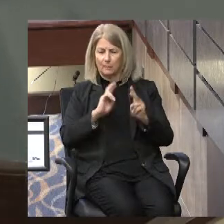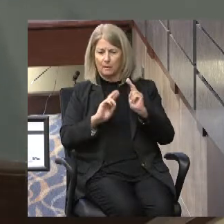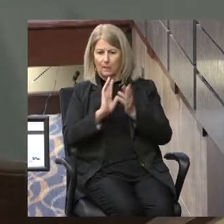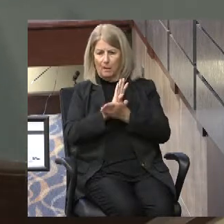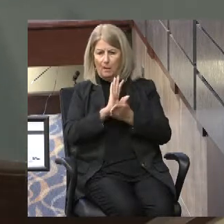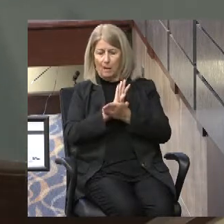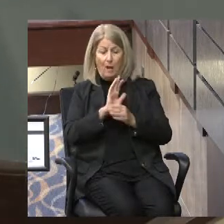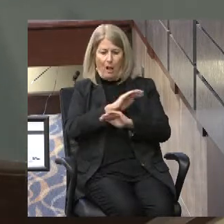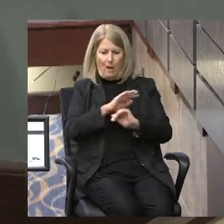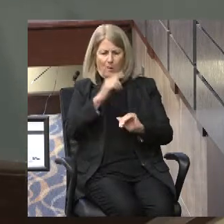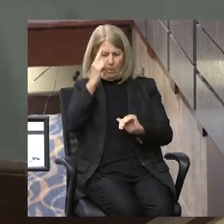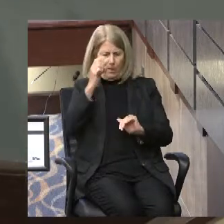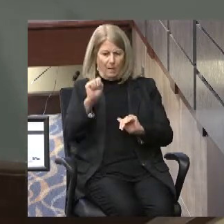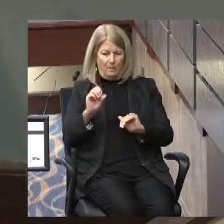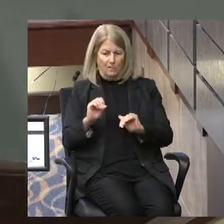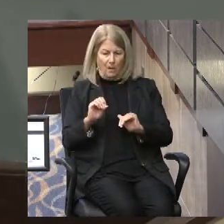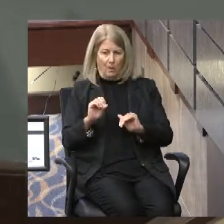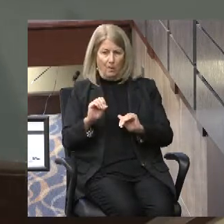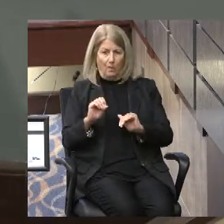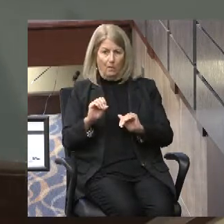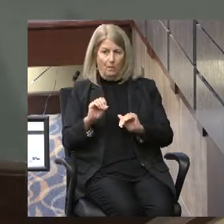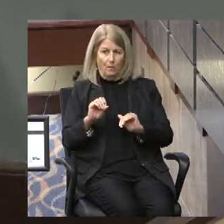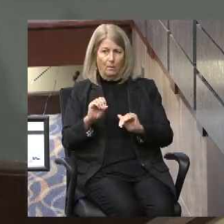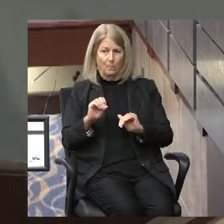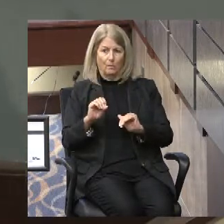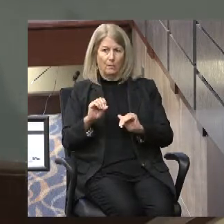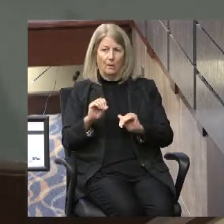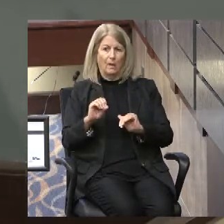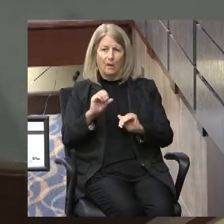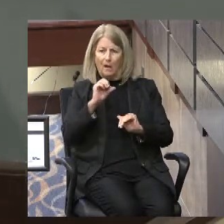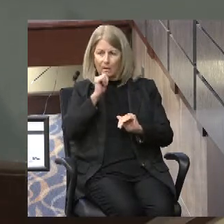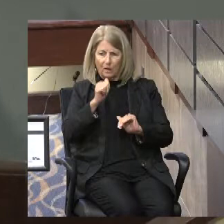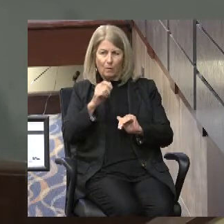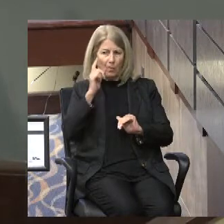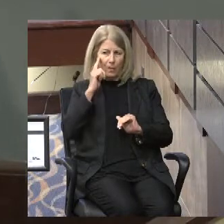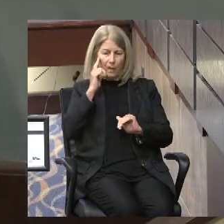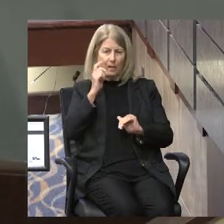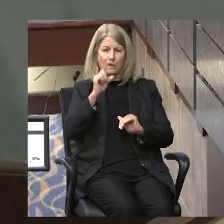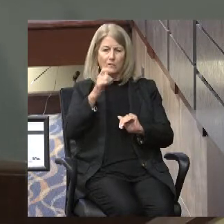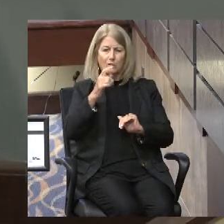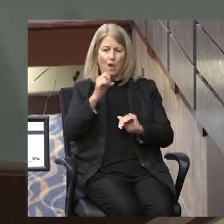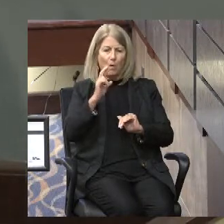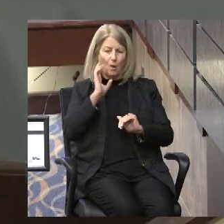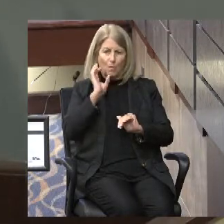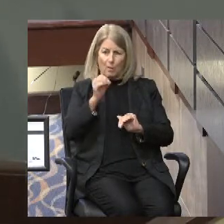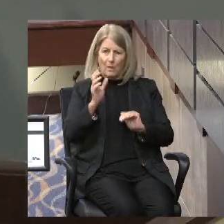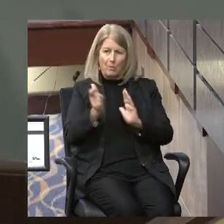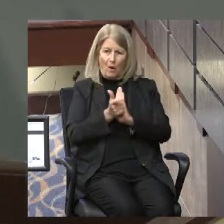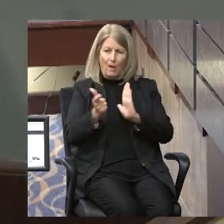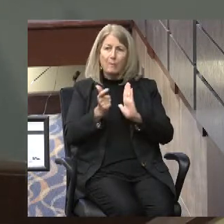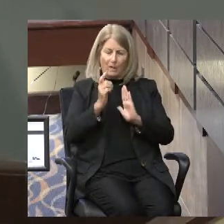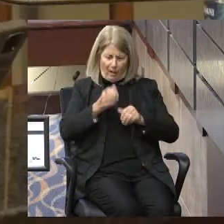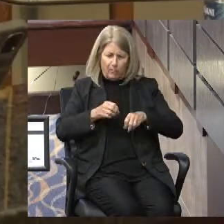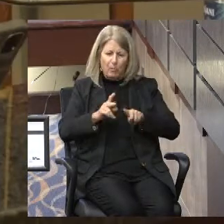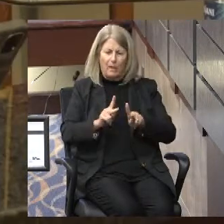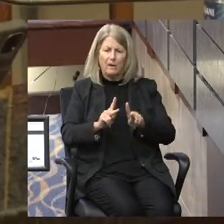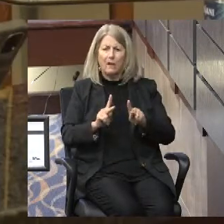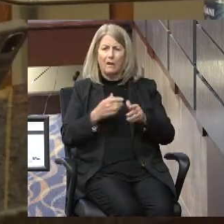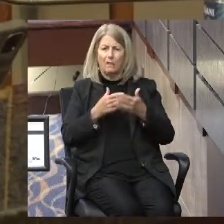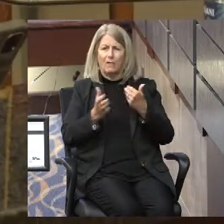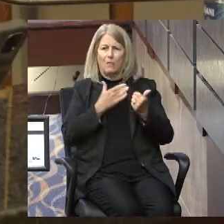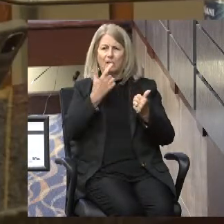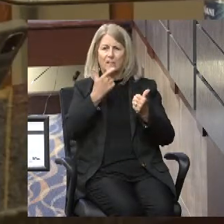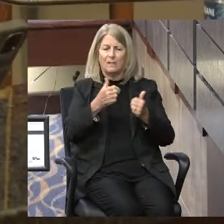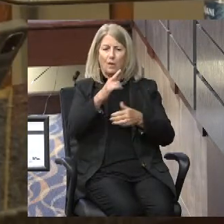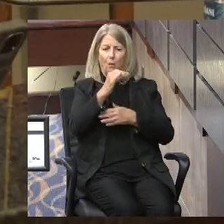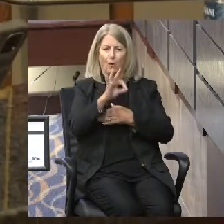I don't think solar panels would be prohibited by these. They're permitted. Even though there's a statement about rooftop equipment